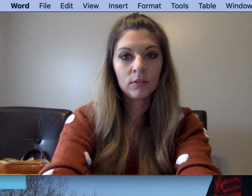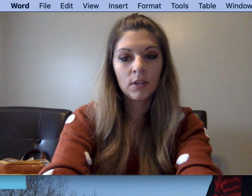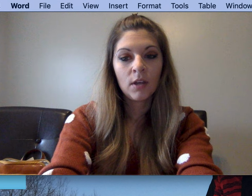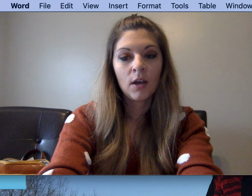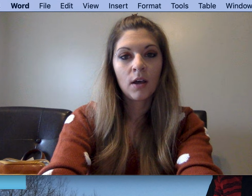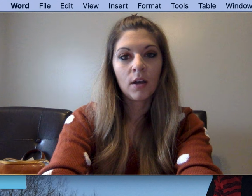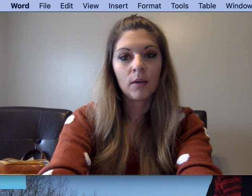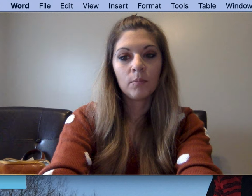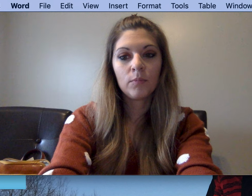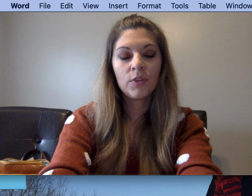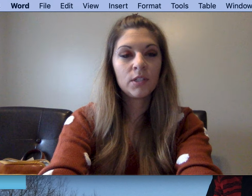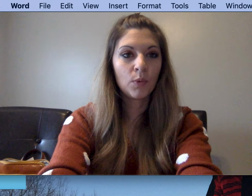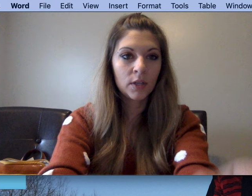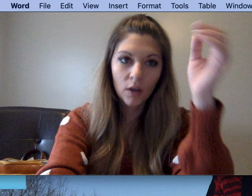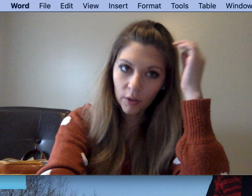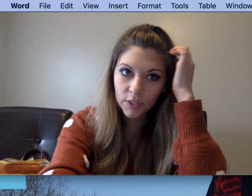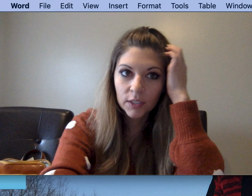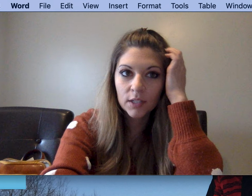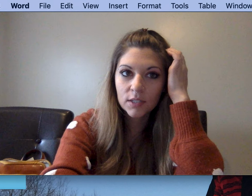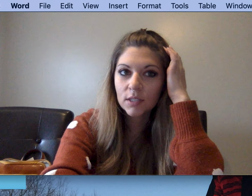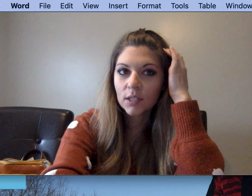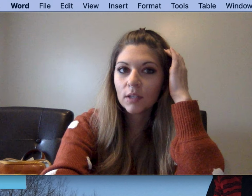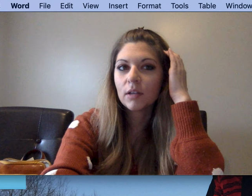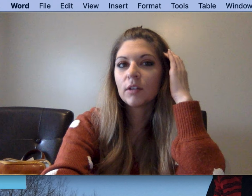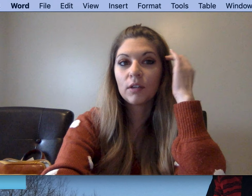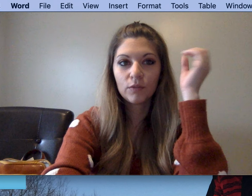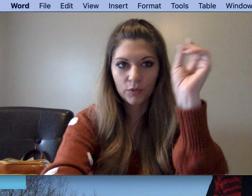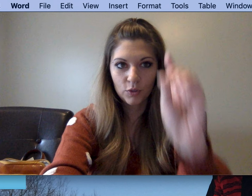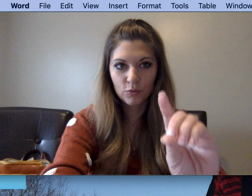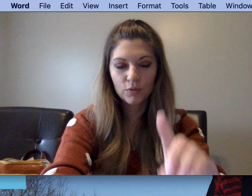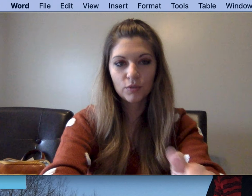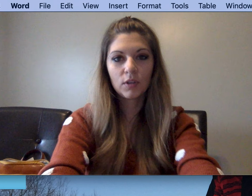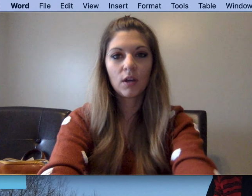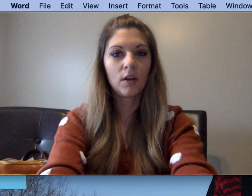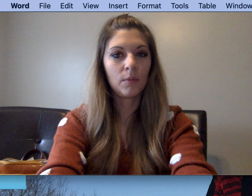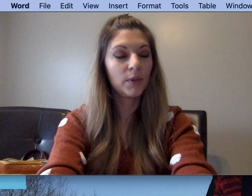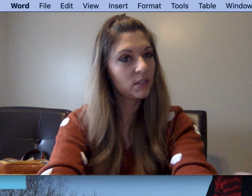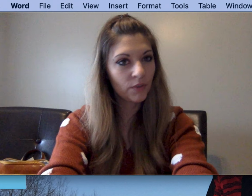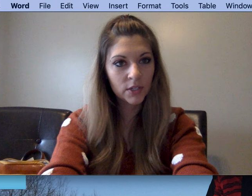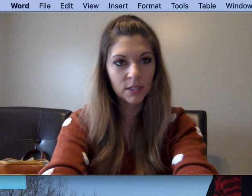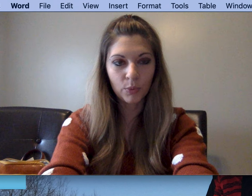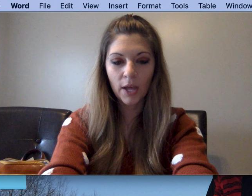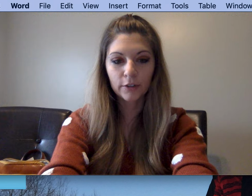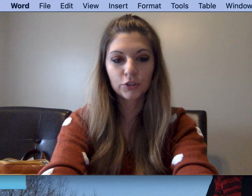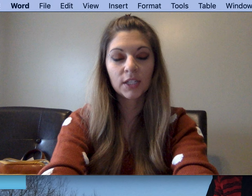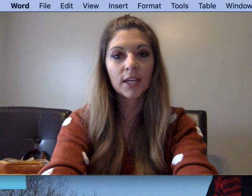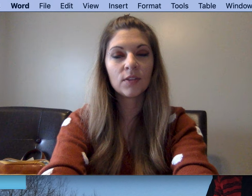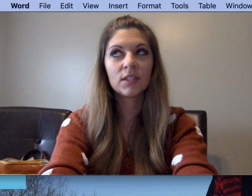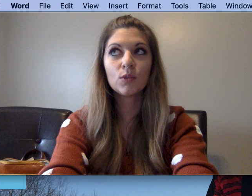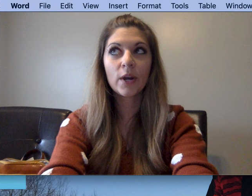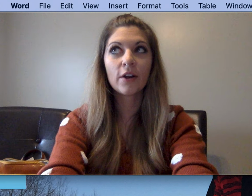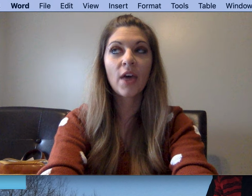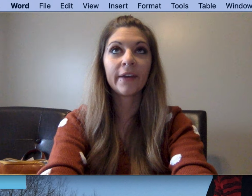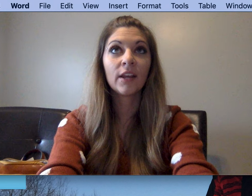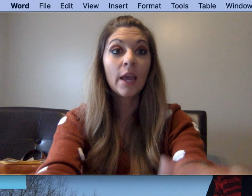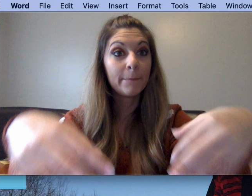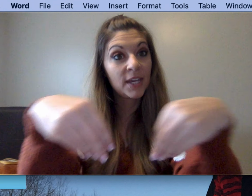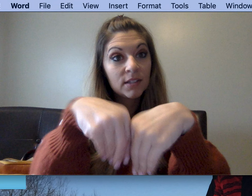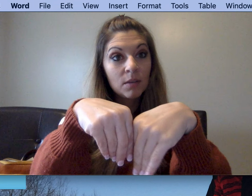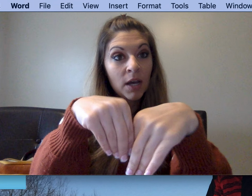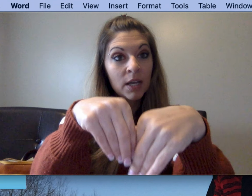BCL. This one often gets confused, but it's very simple actually, and this is where